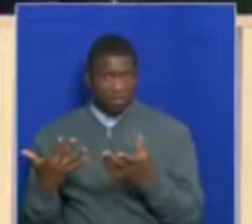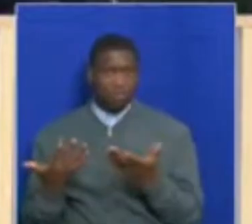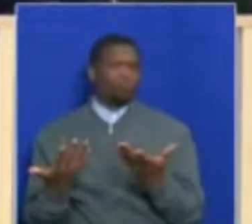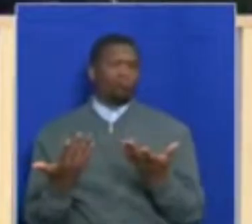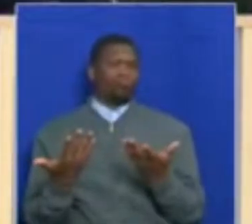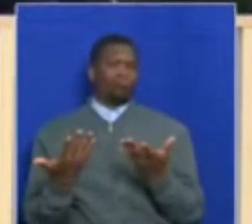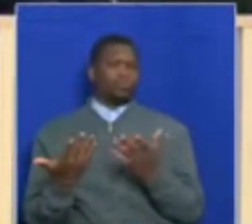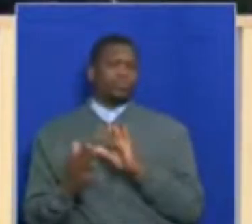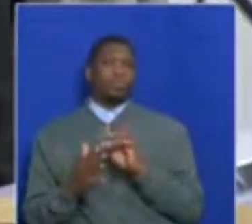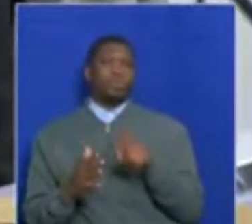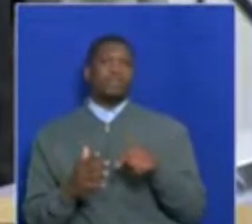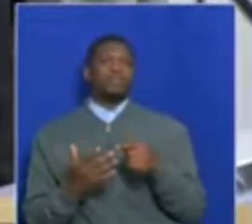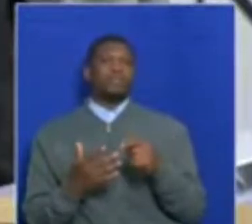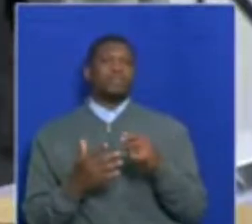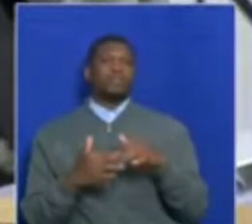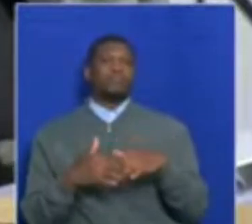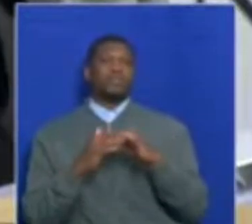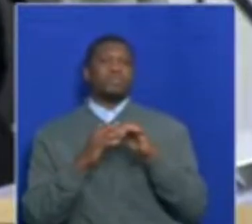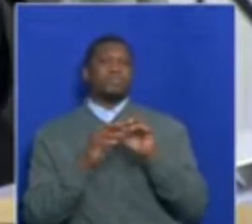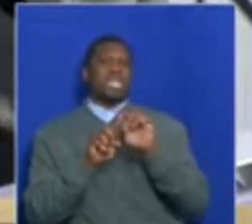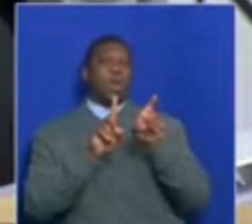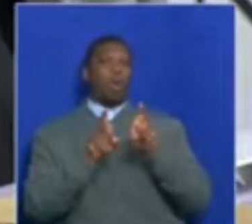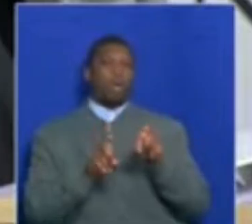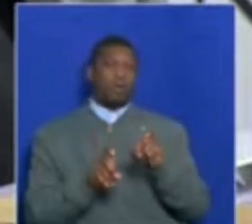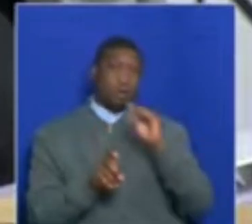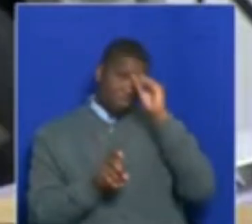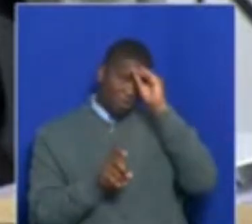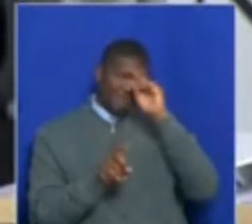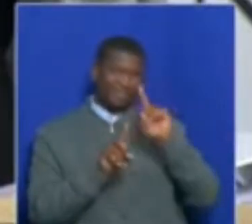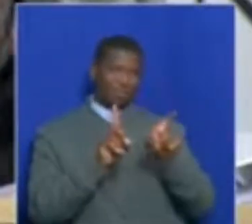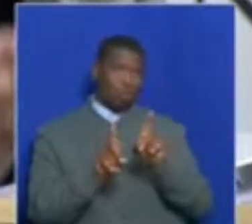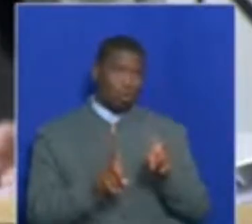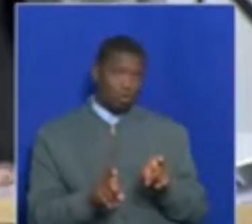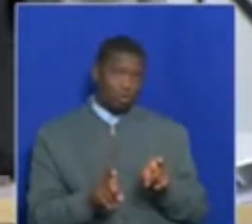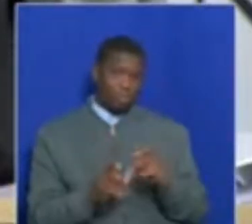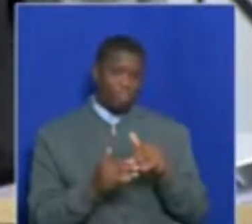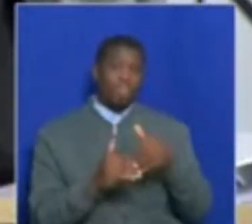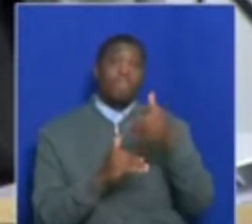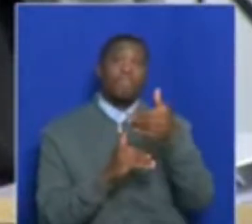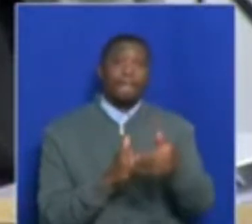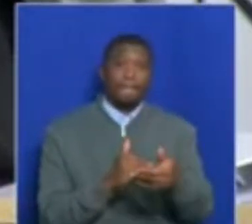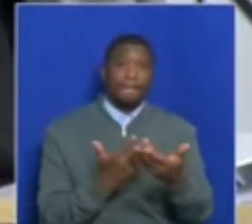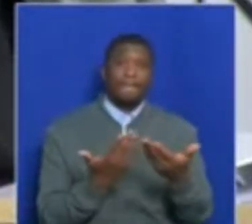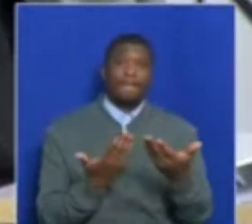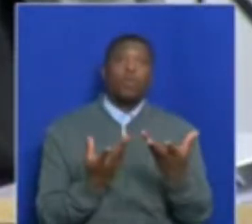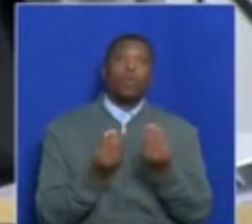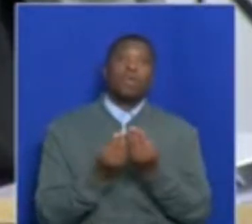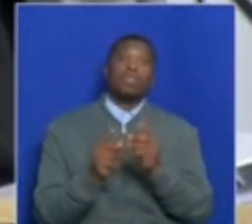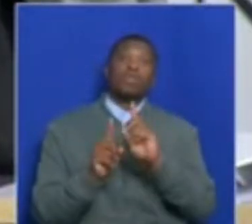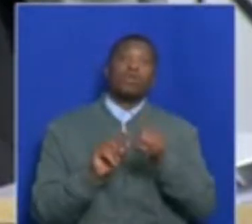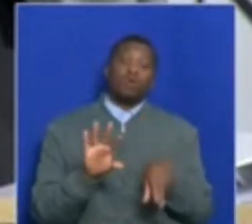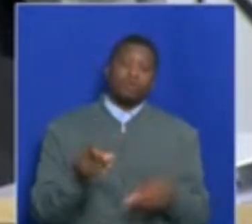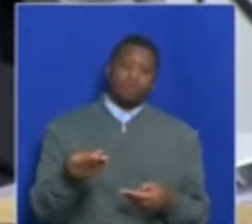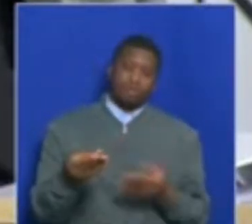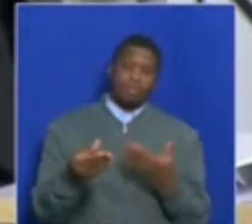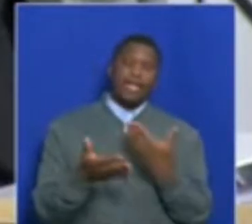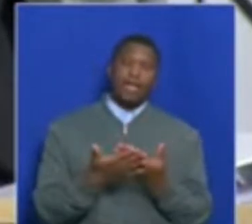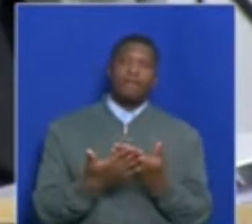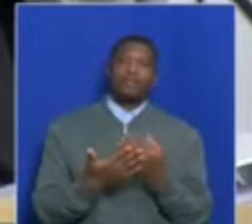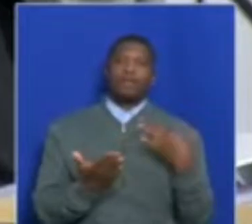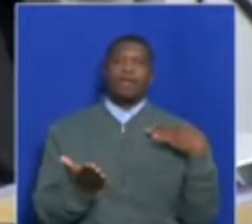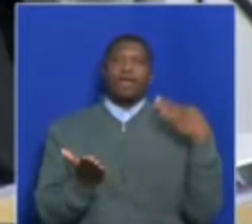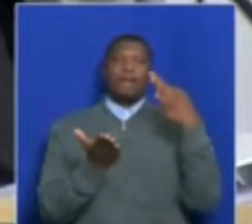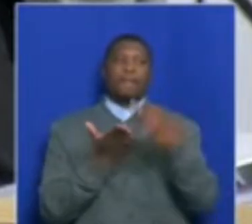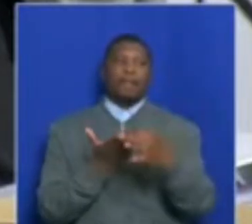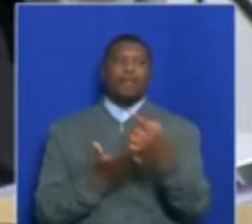inquiry? Yes, a police inquiry. Oh, okay. And then you can, with the inquiry, you can apply for a court order. You can apply for a